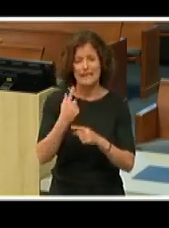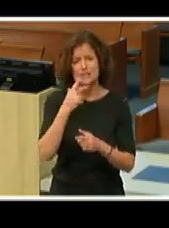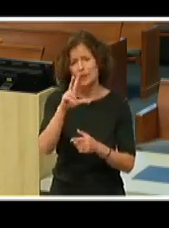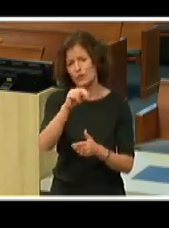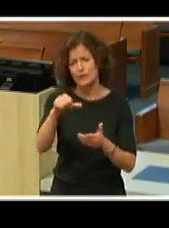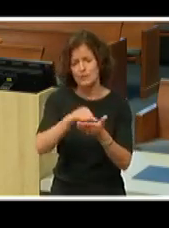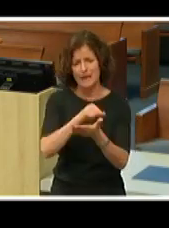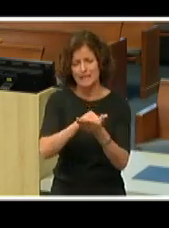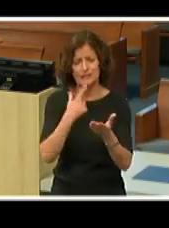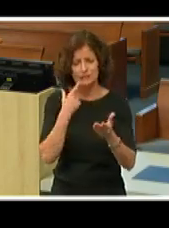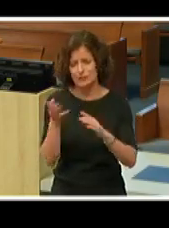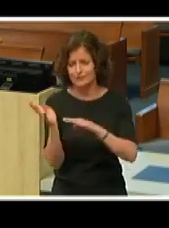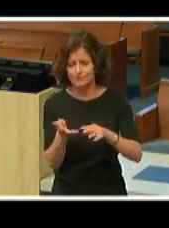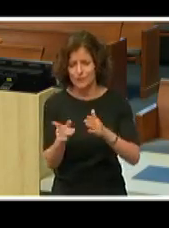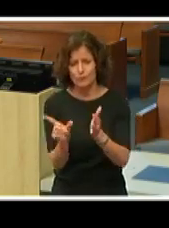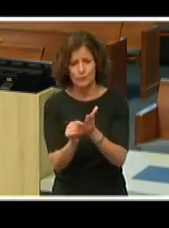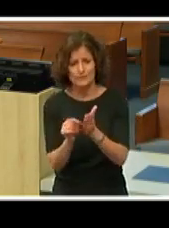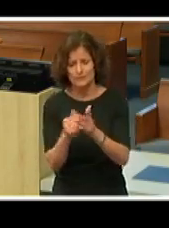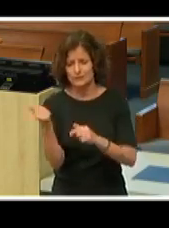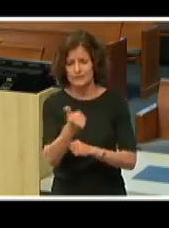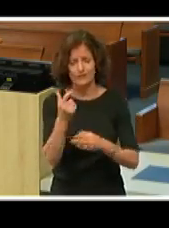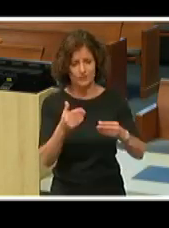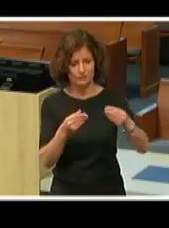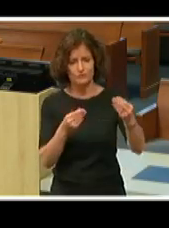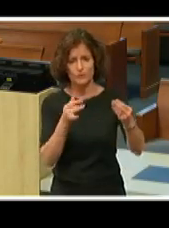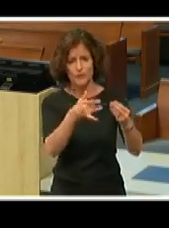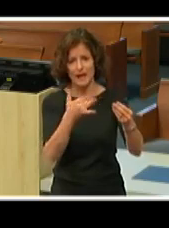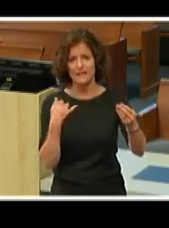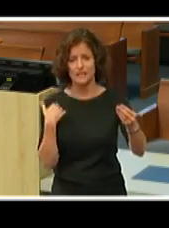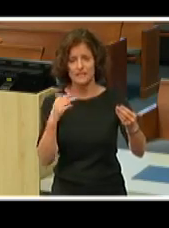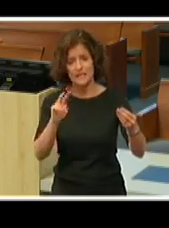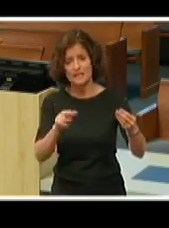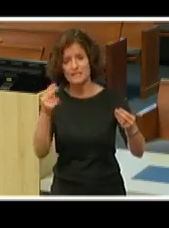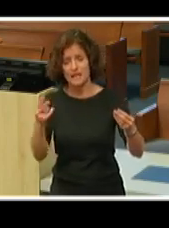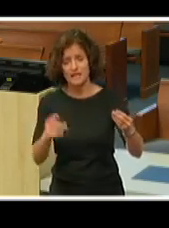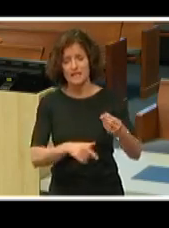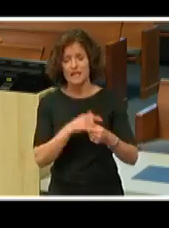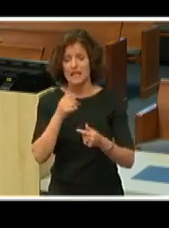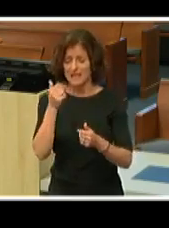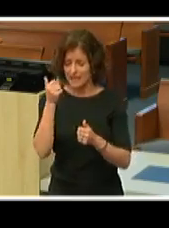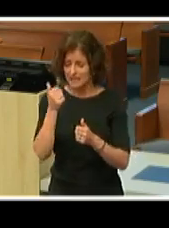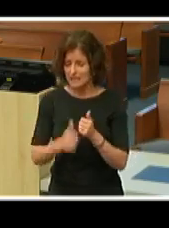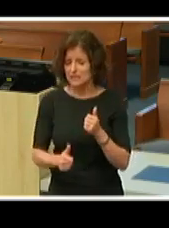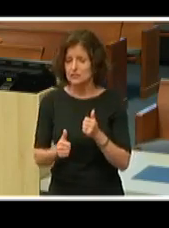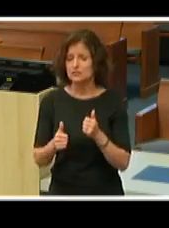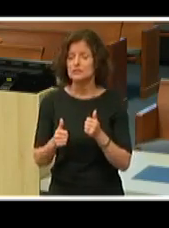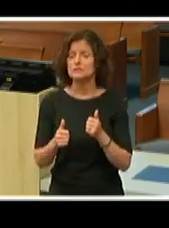You can run it on your printer and you've got it. Mm-hmm. And secondly, that every